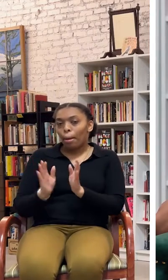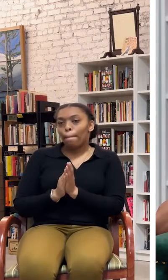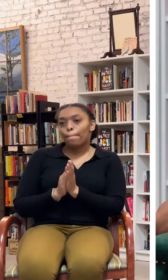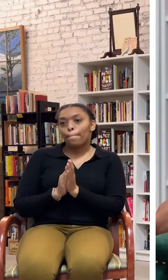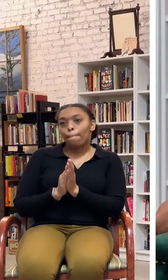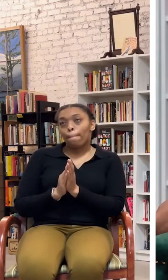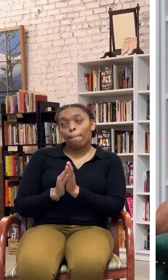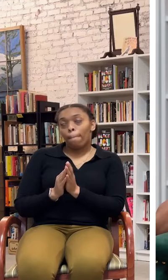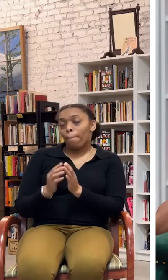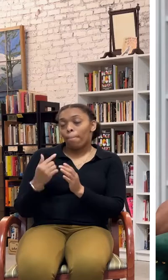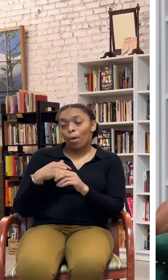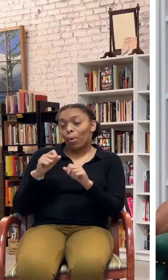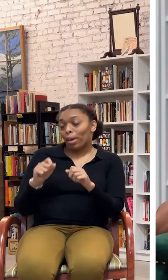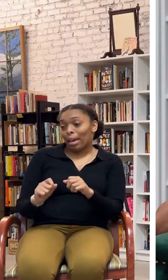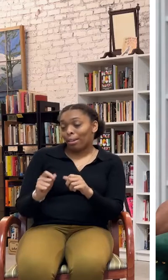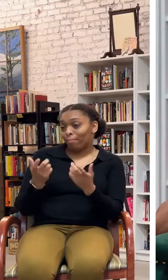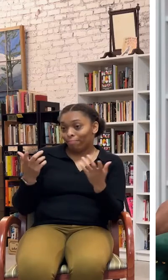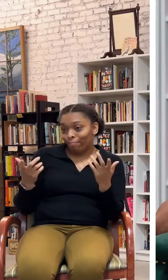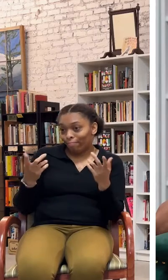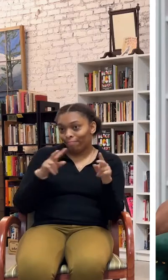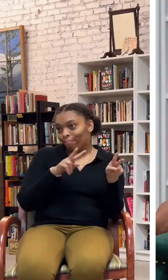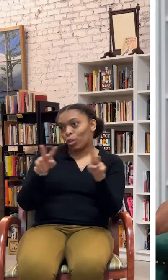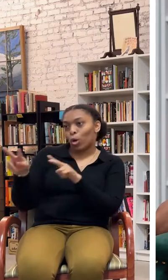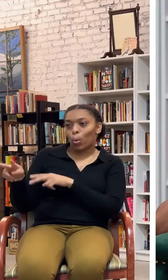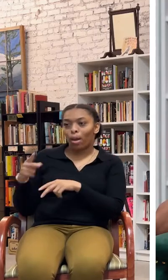we could really get into who usually feels like that. Again, look around the room.